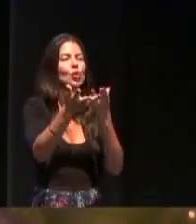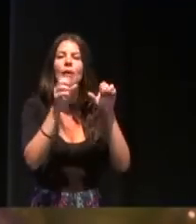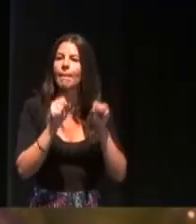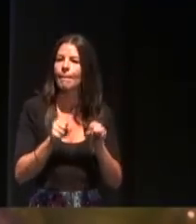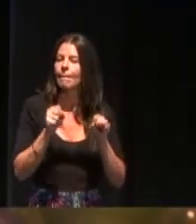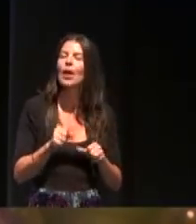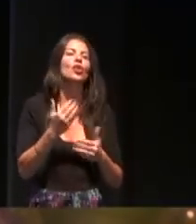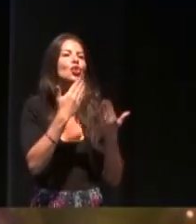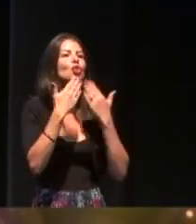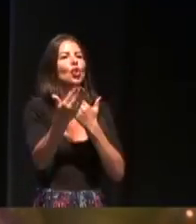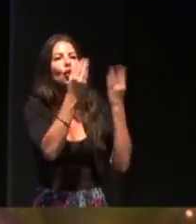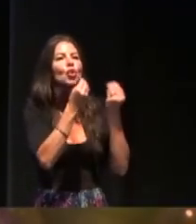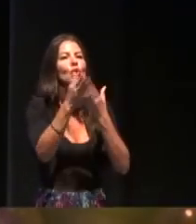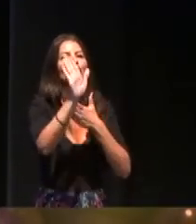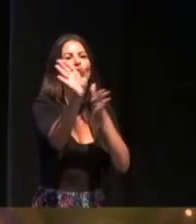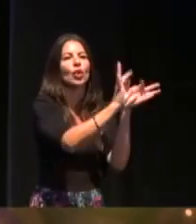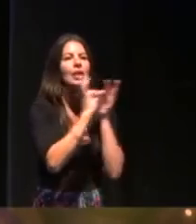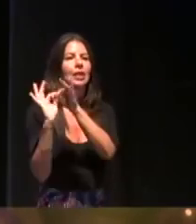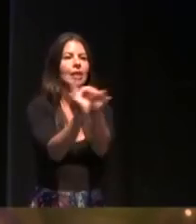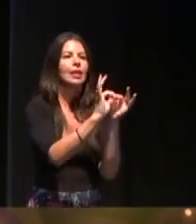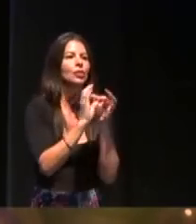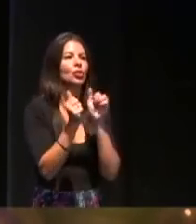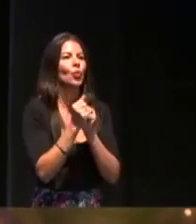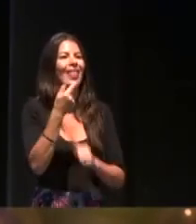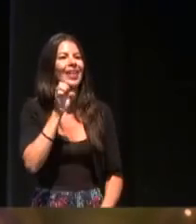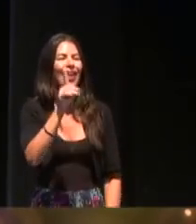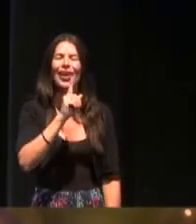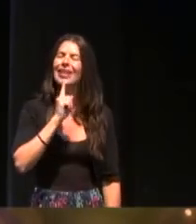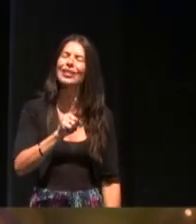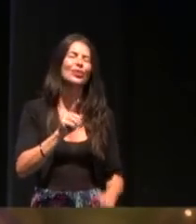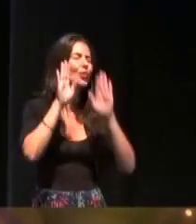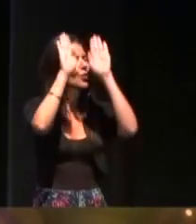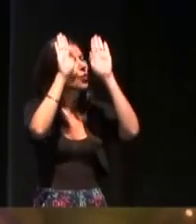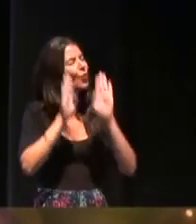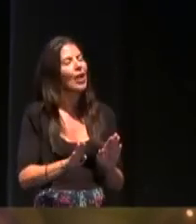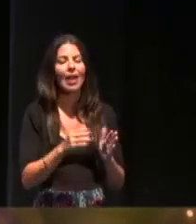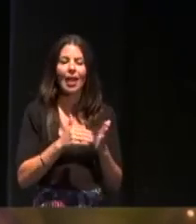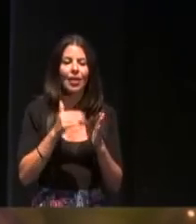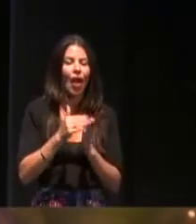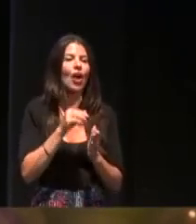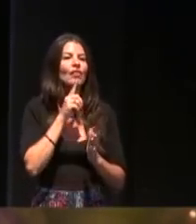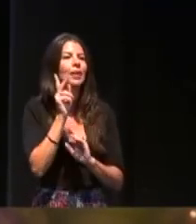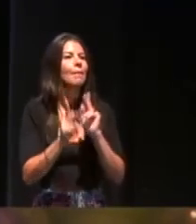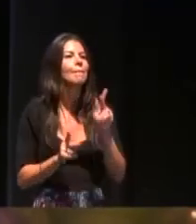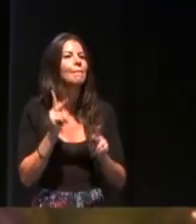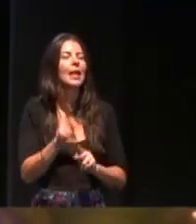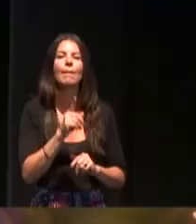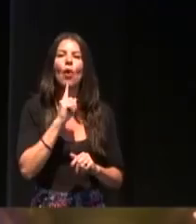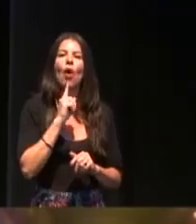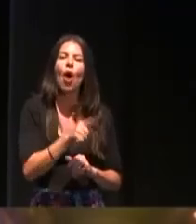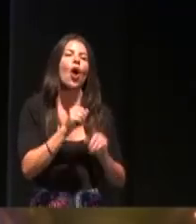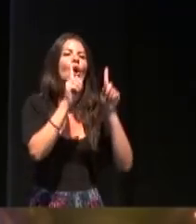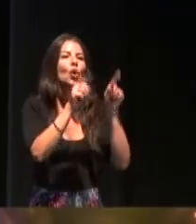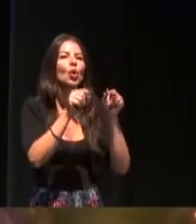potential. There's good news about your connection with the presence. It's great. And oftentimes, people are